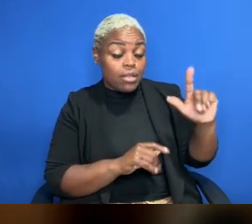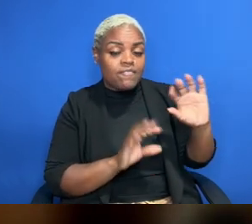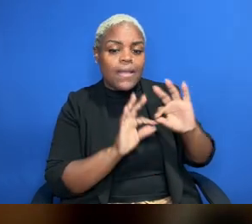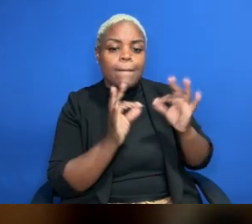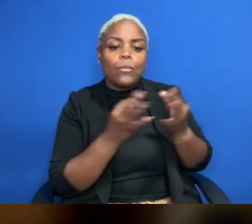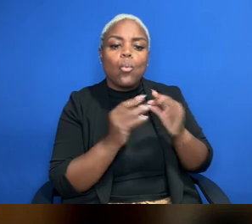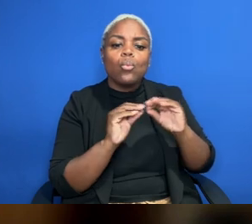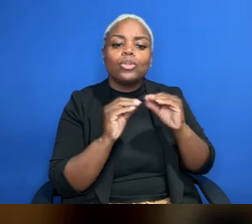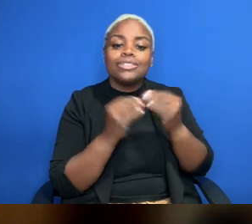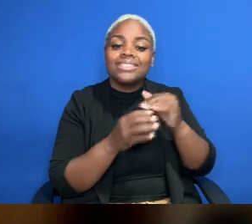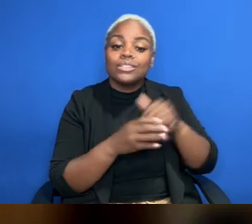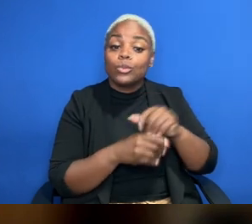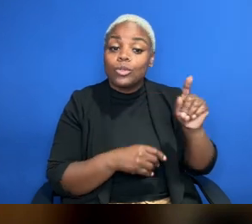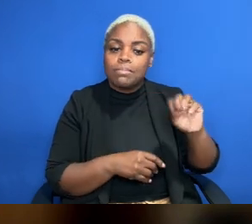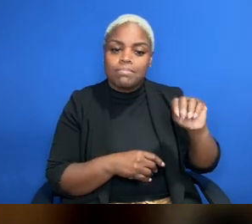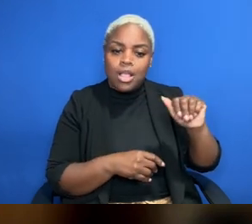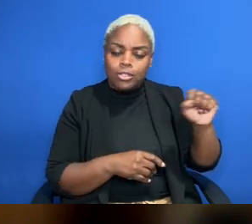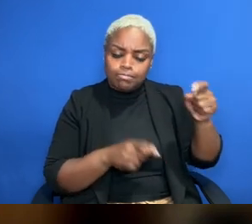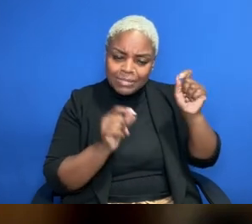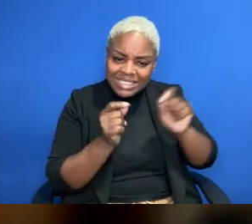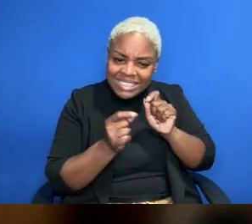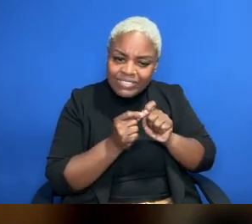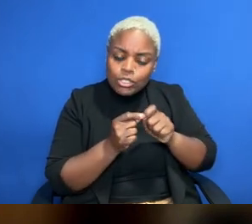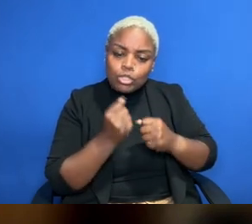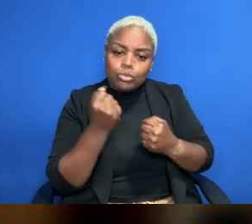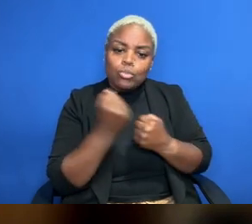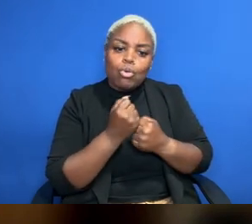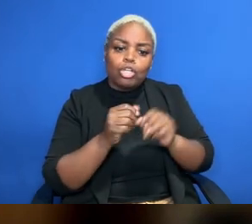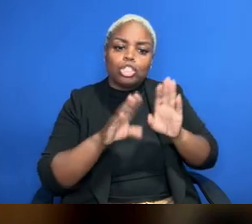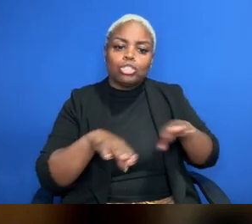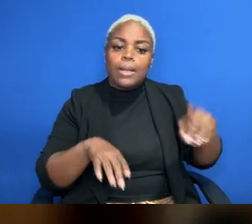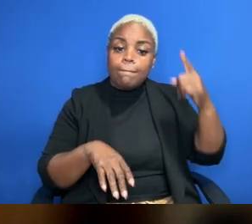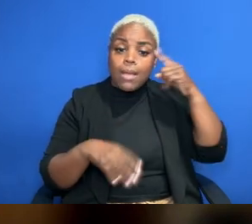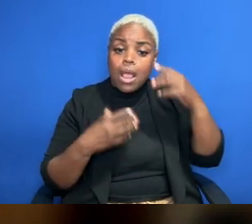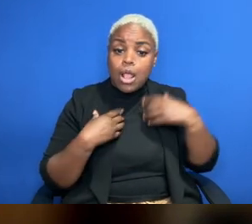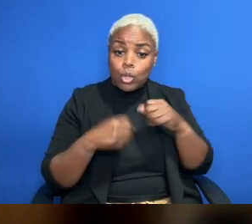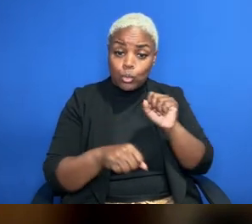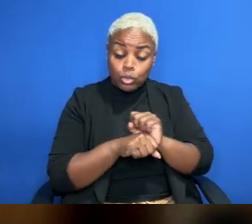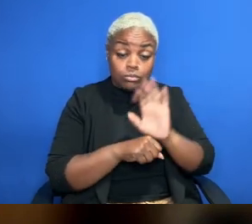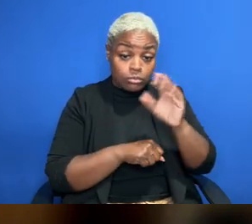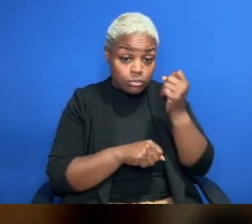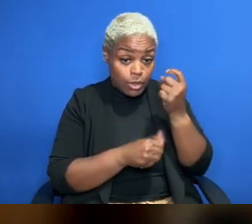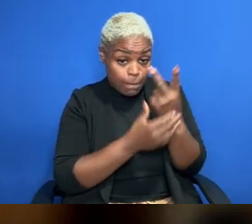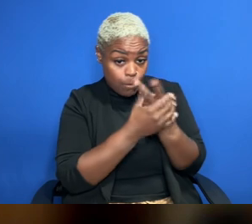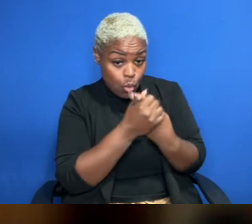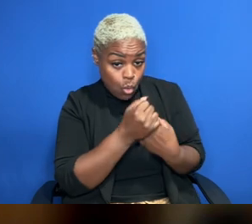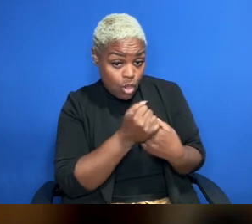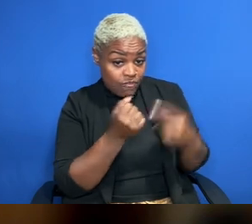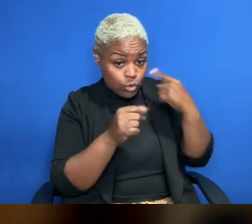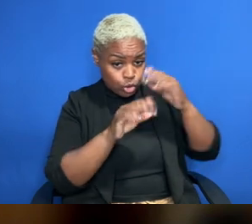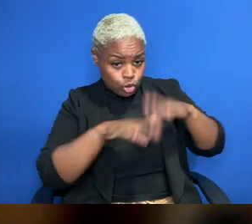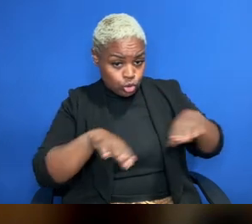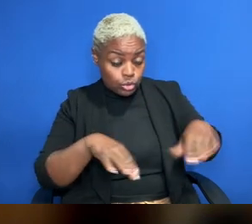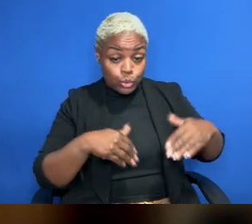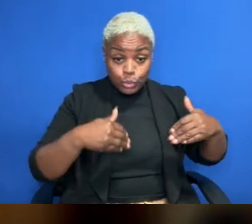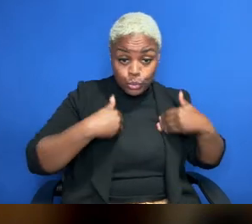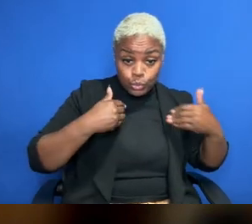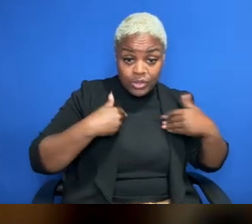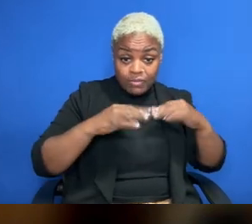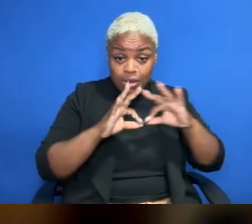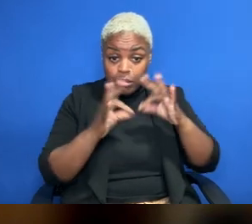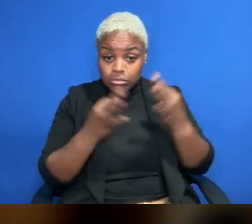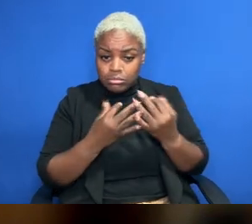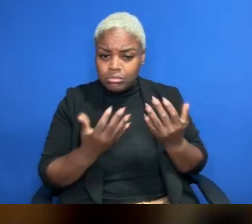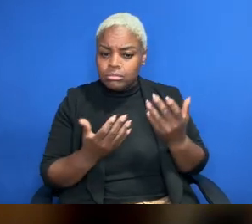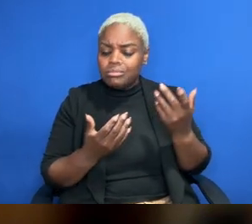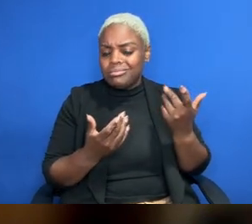PAL is the family organization in Massachusetts that really specifically supports children's mental health work, both on behalf of children, youth, and